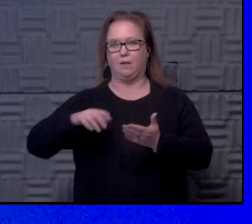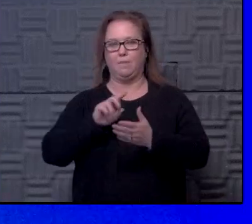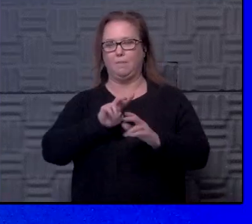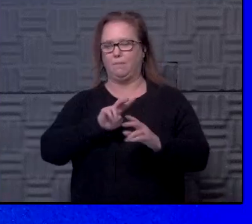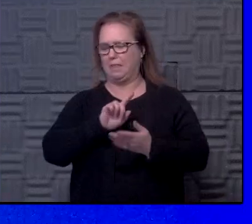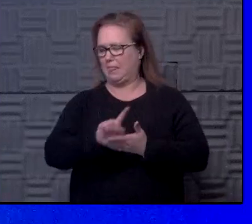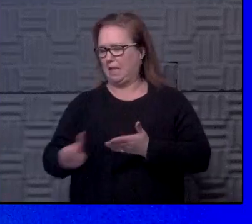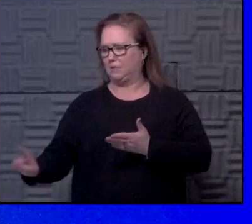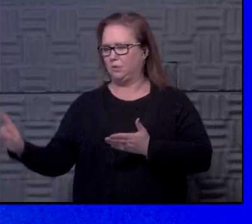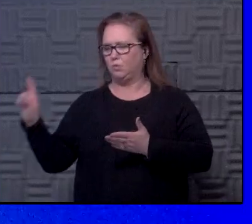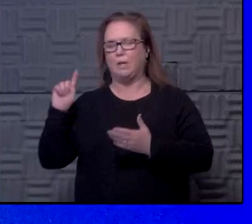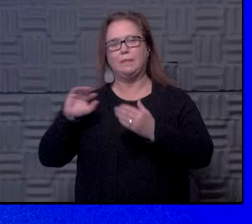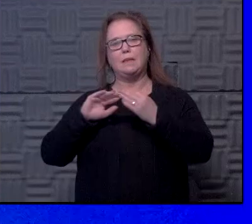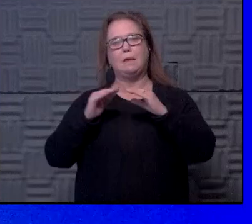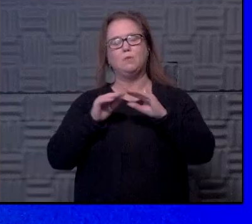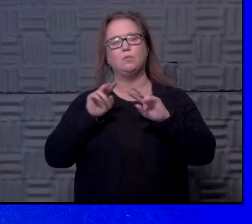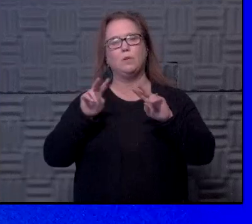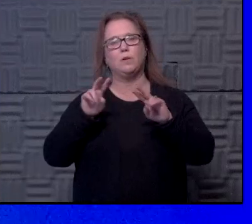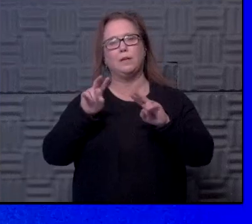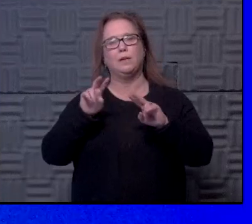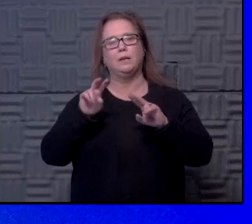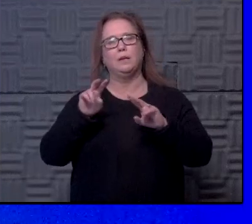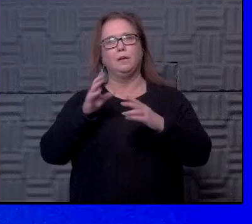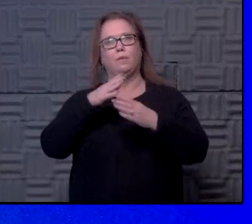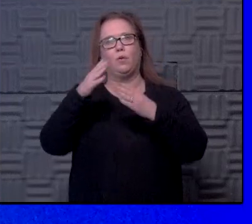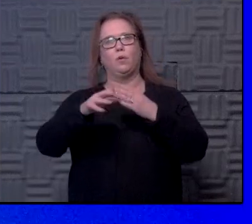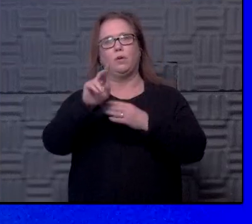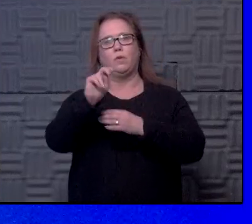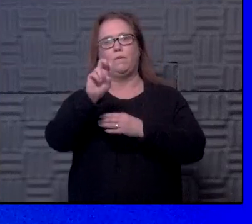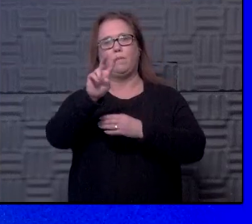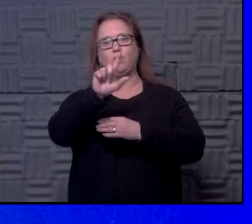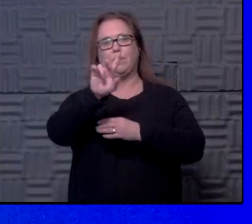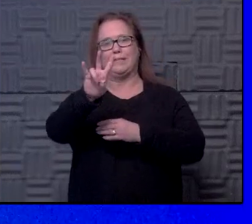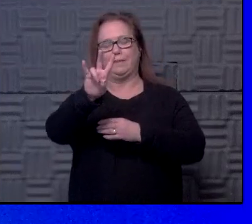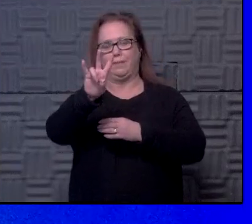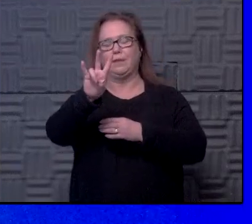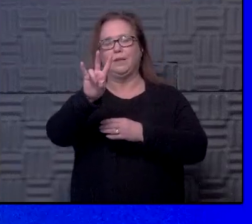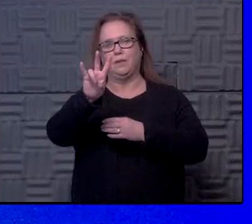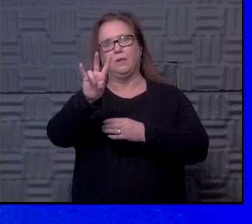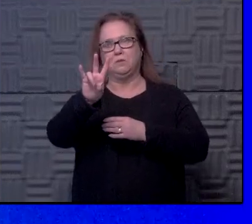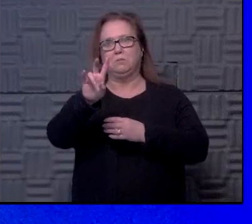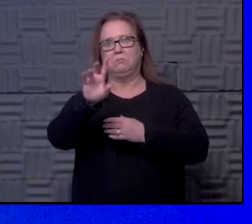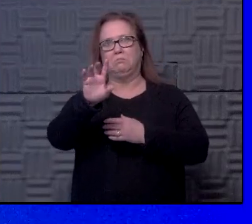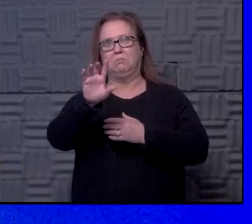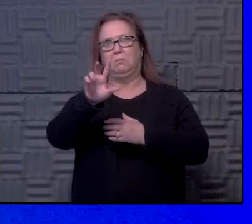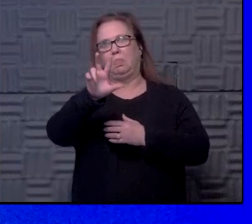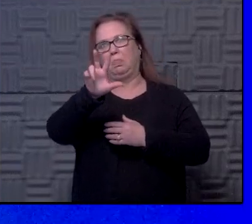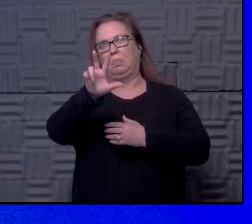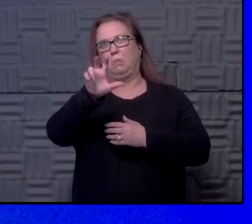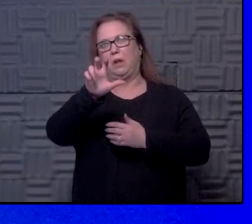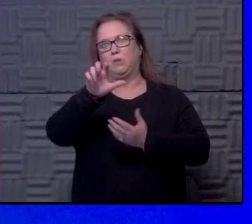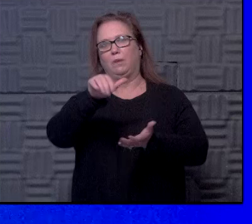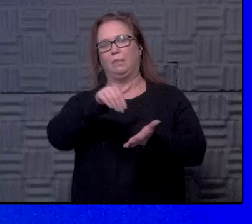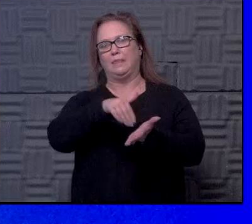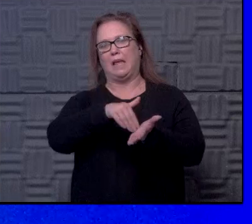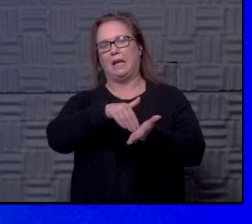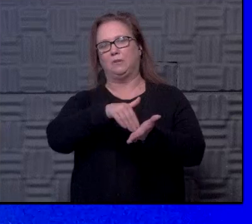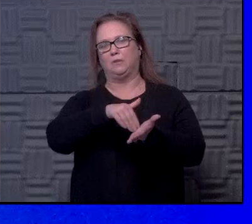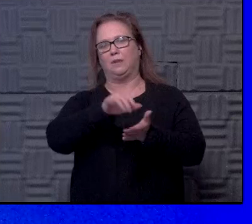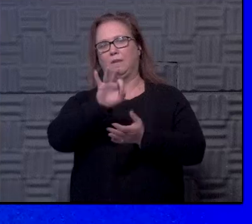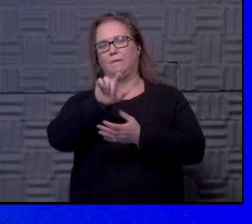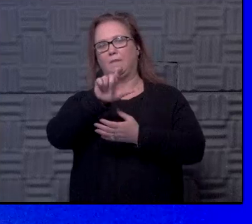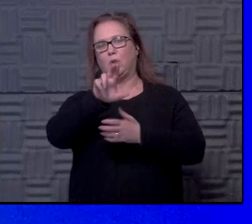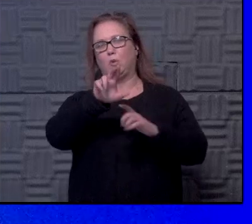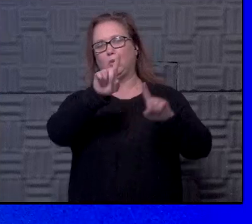week when we looked at the data from the week ending in November 27th, I believe, there were almost 300,000